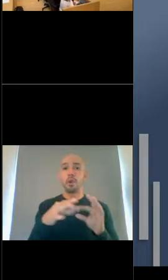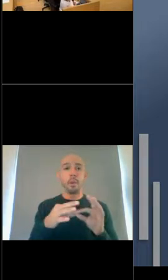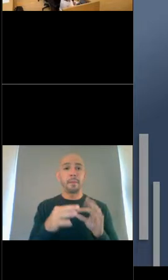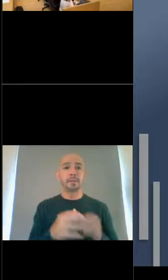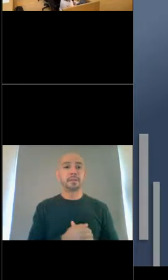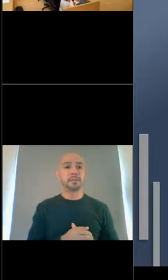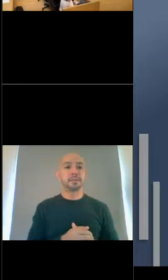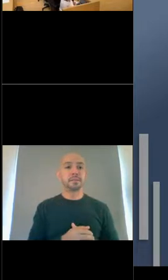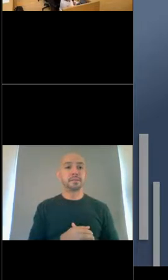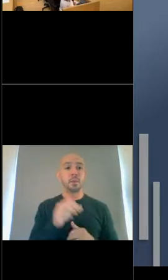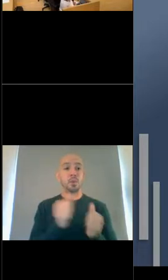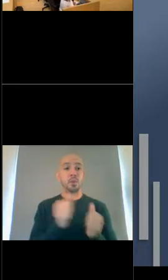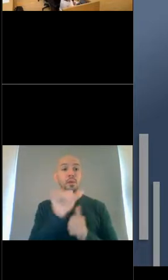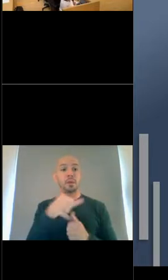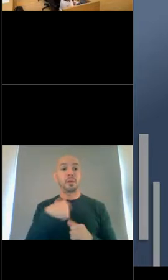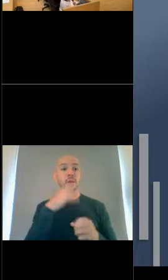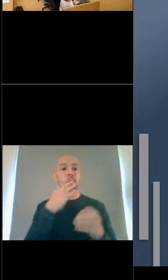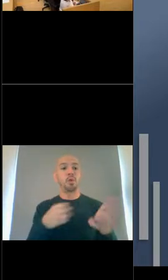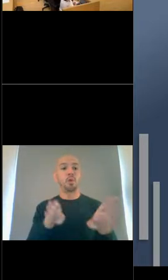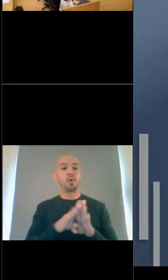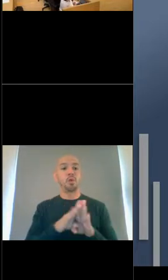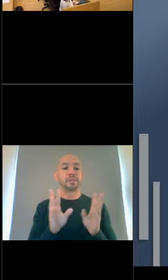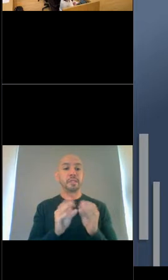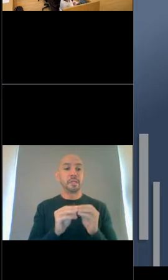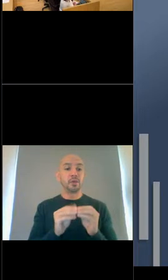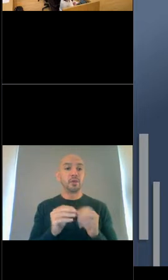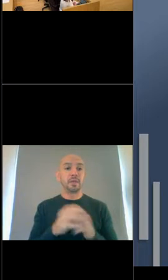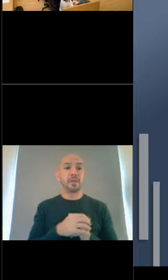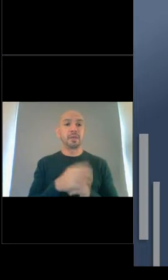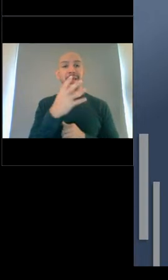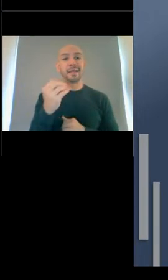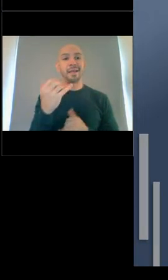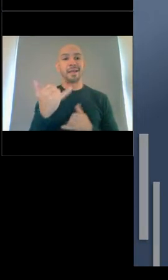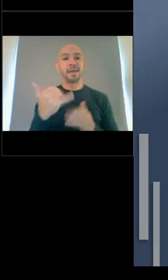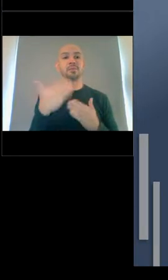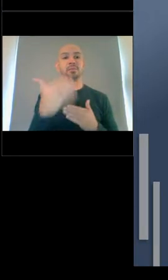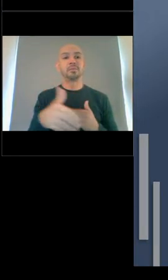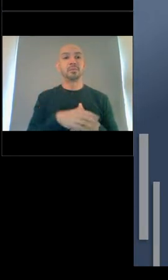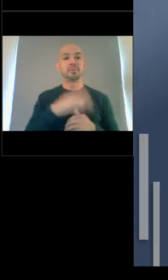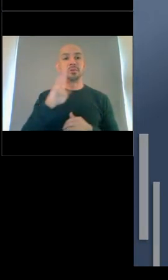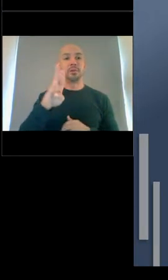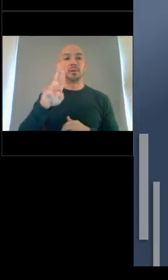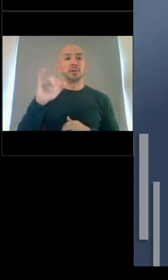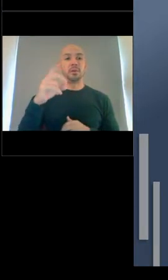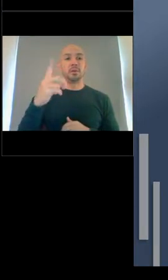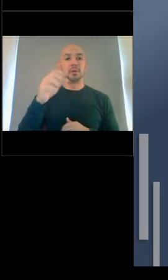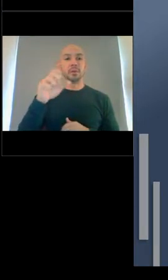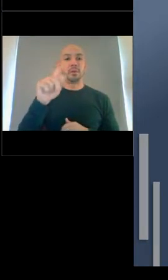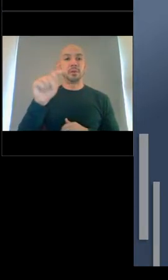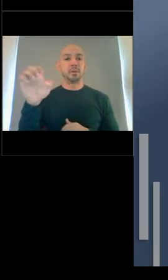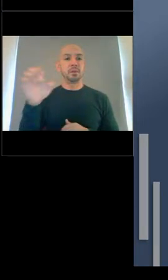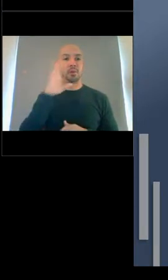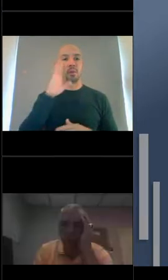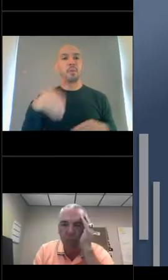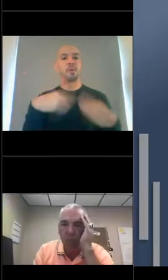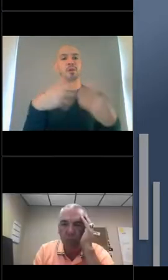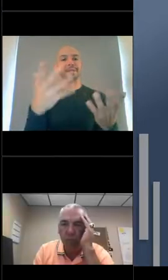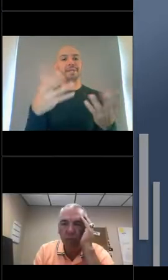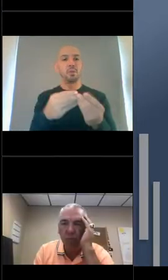and with that i will close the hearing and now we'll move on to bridget you will present the resolution thank you